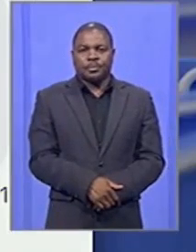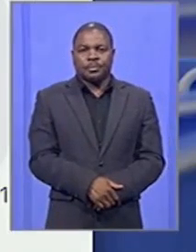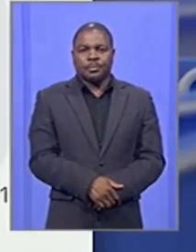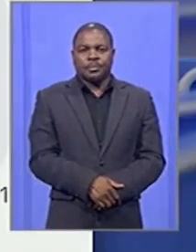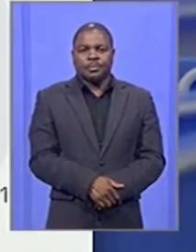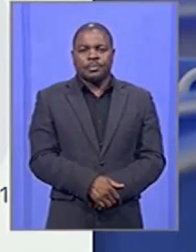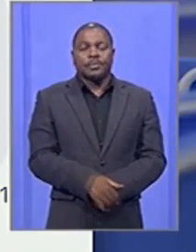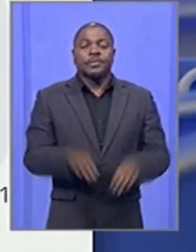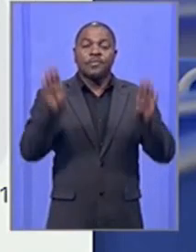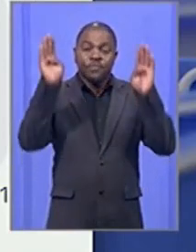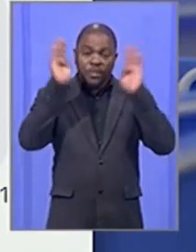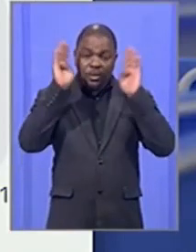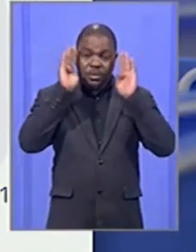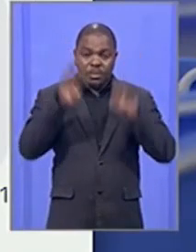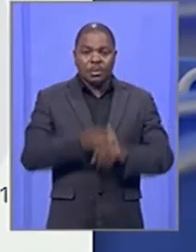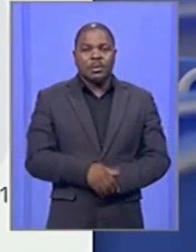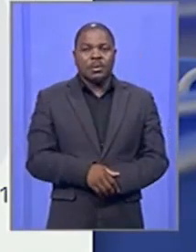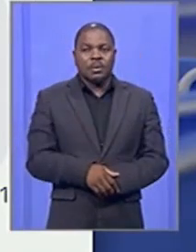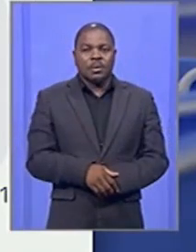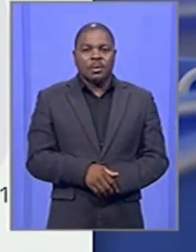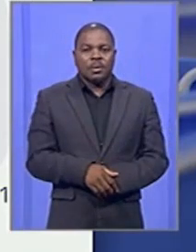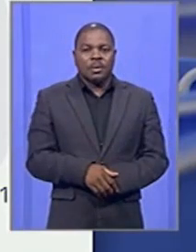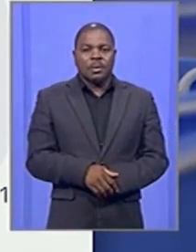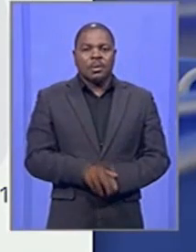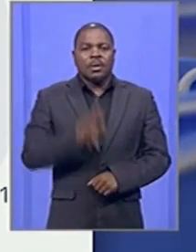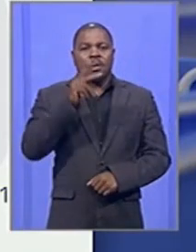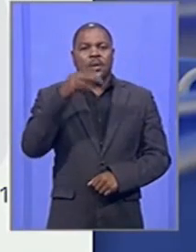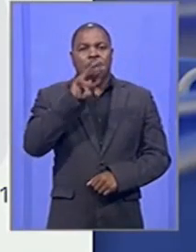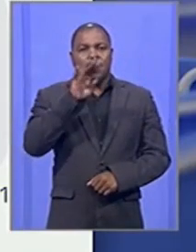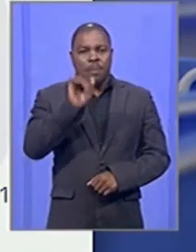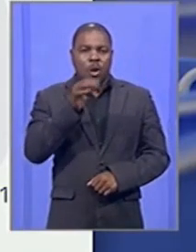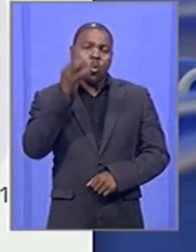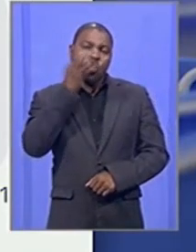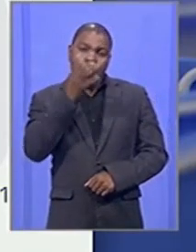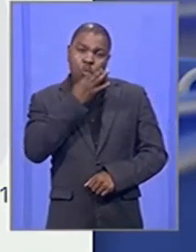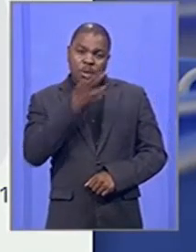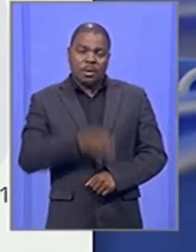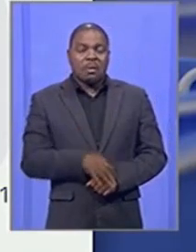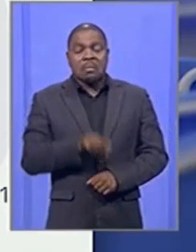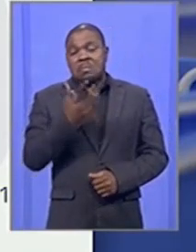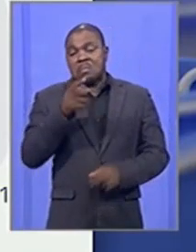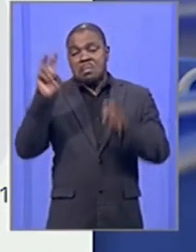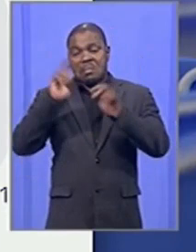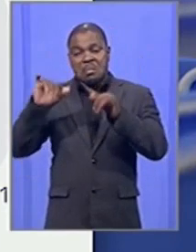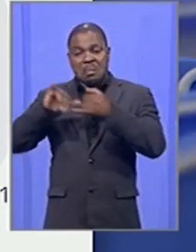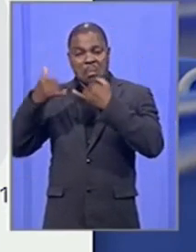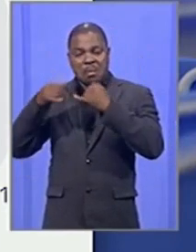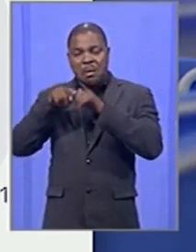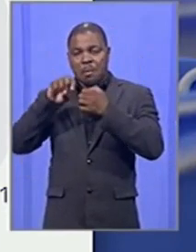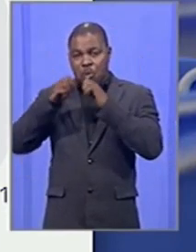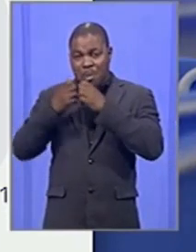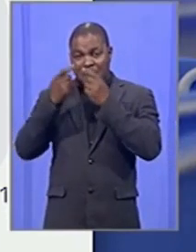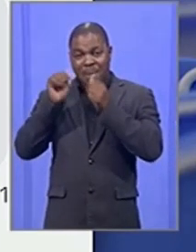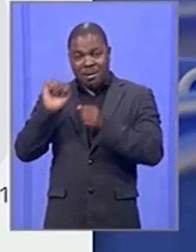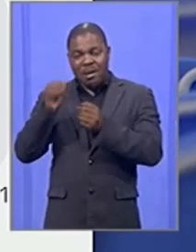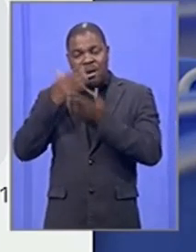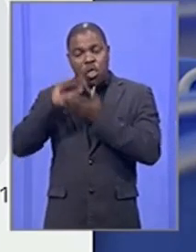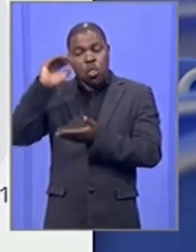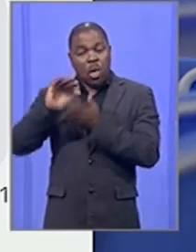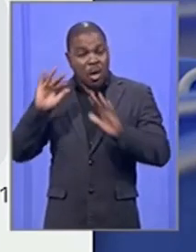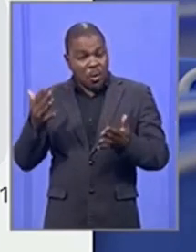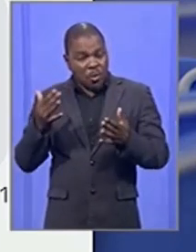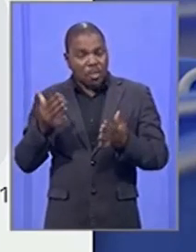Ho Facebook ho Thometsana Giba o re se tla fokotsa kgaello ya Eskom ya ditšhelete mohlomong e tla tlogela